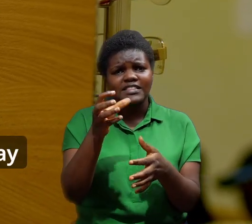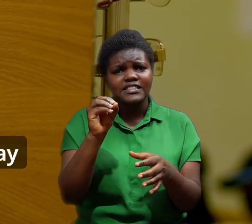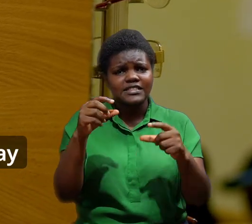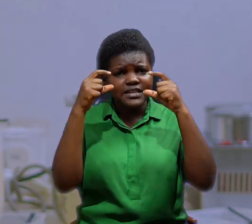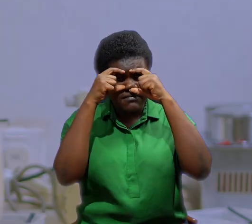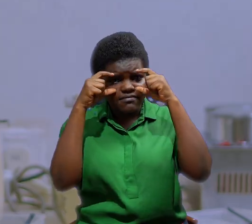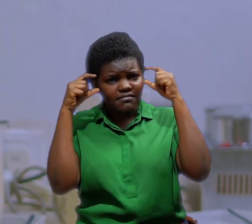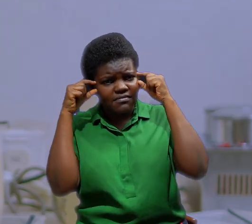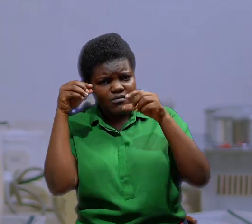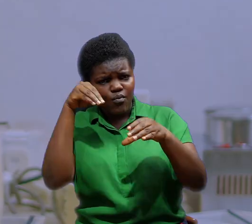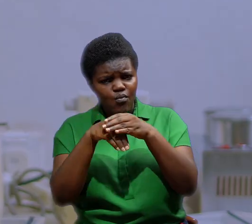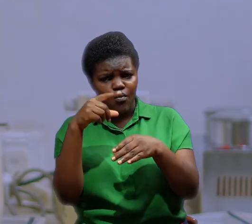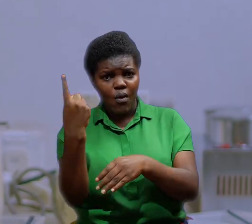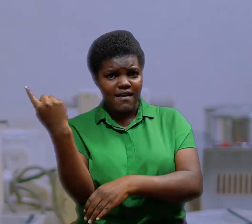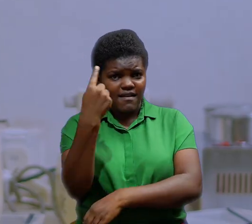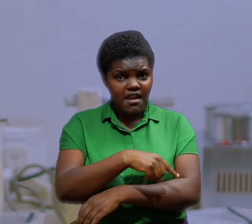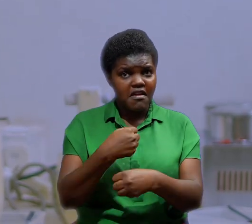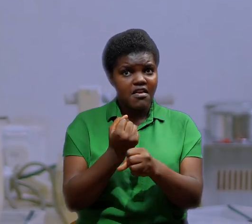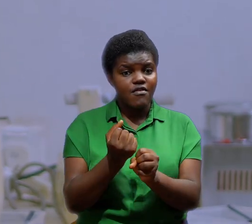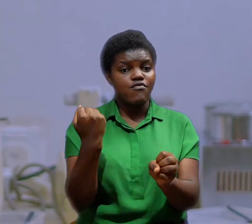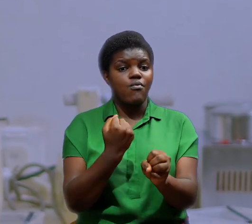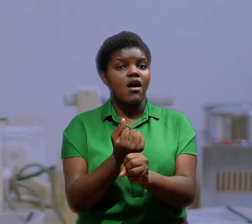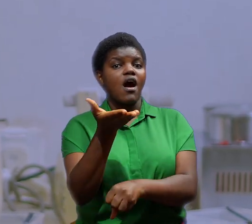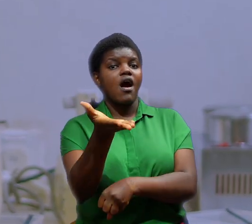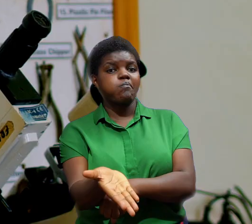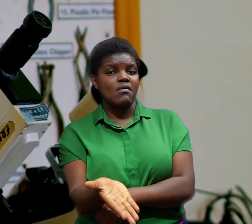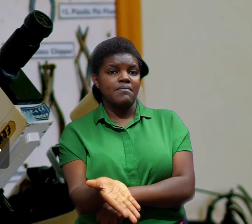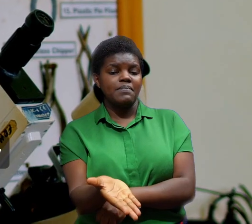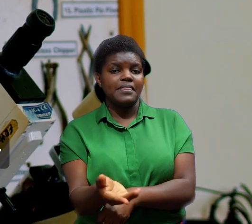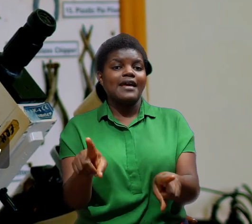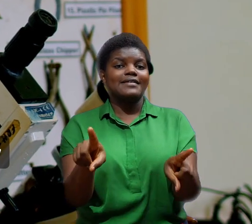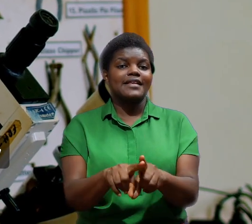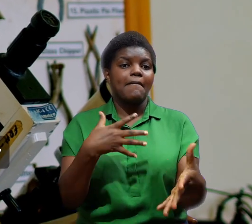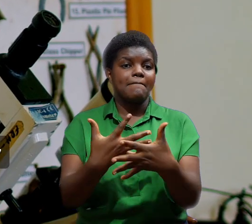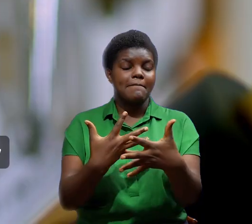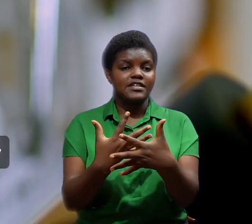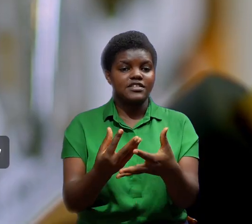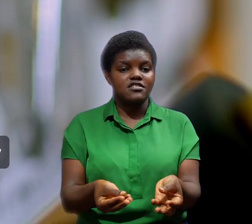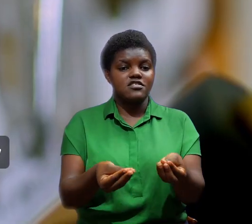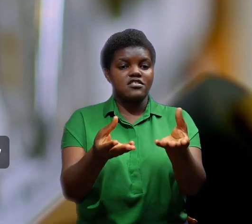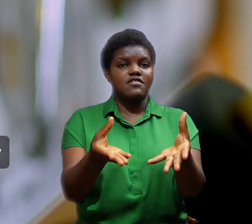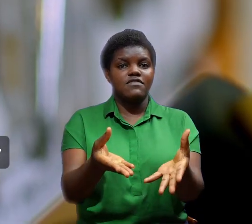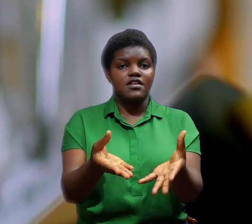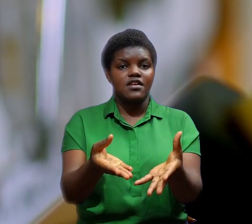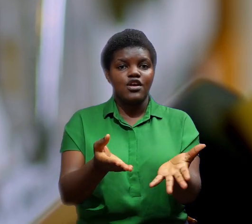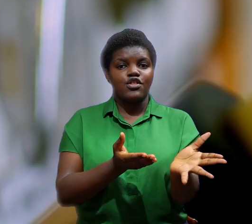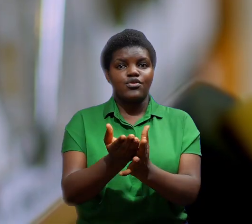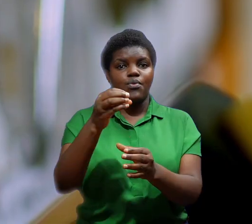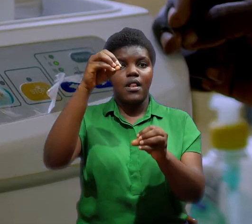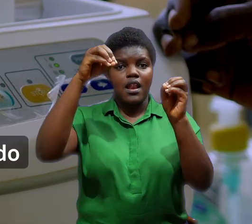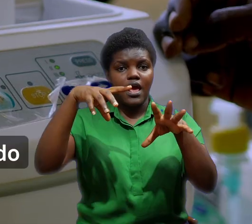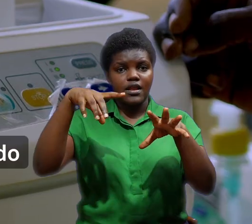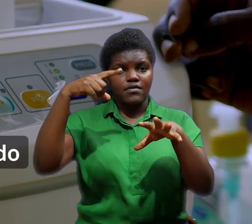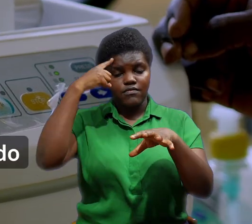pairs a day, provided the work is available. And the machines were all provided by Light for